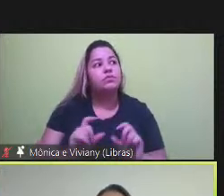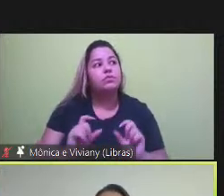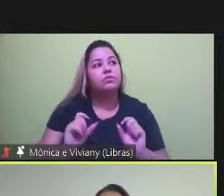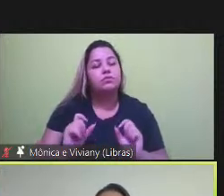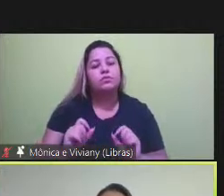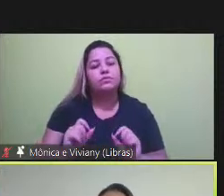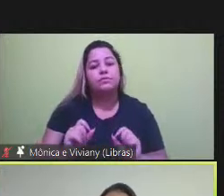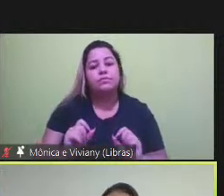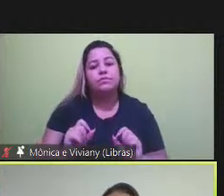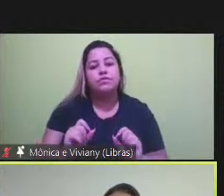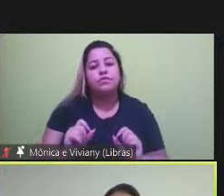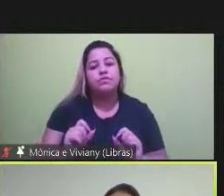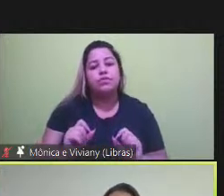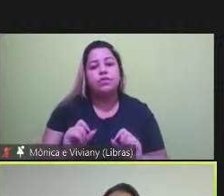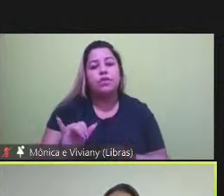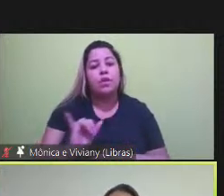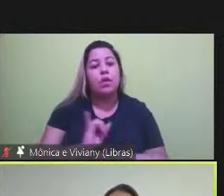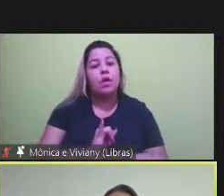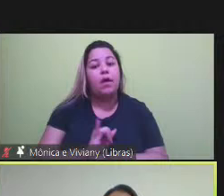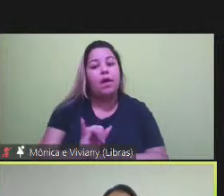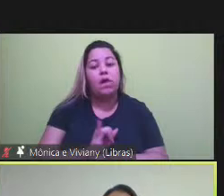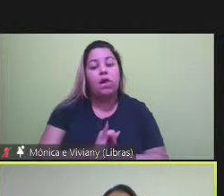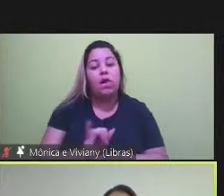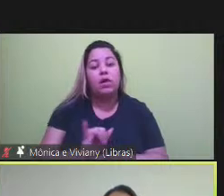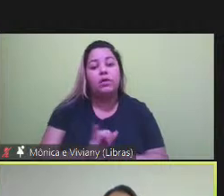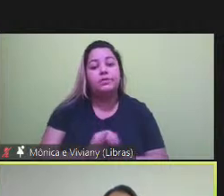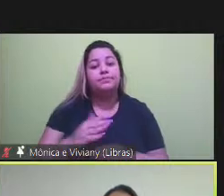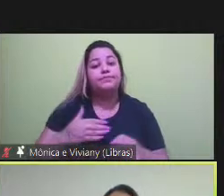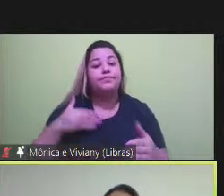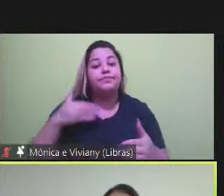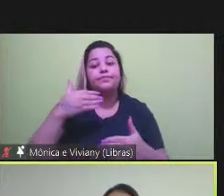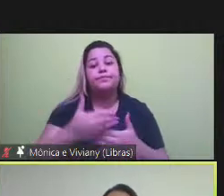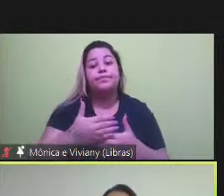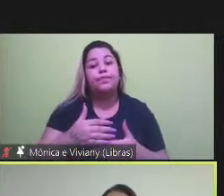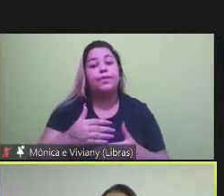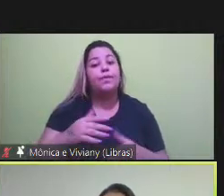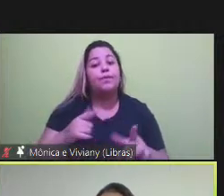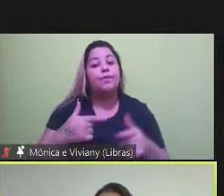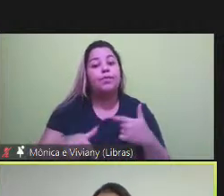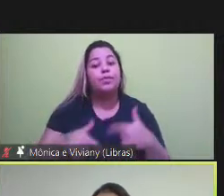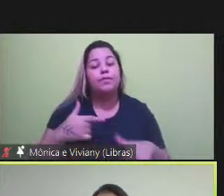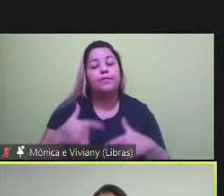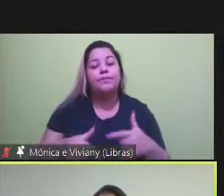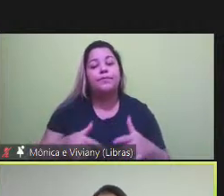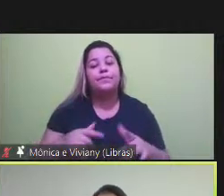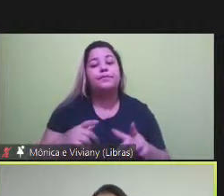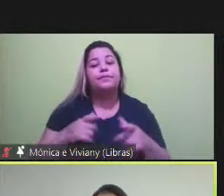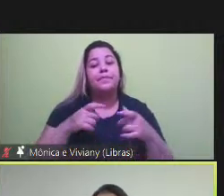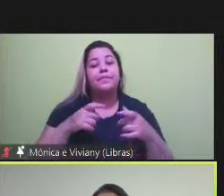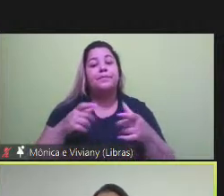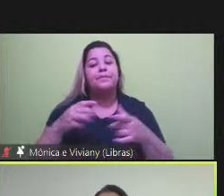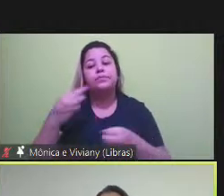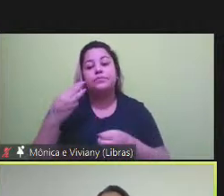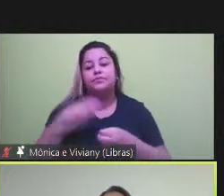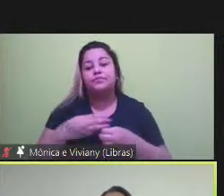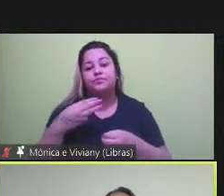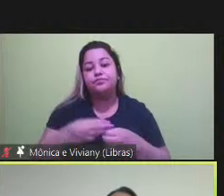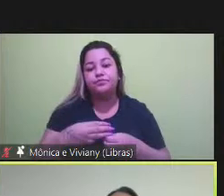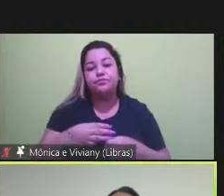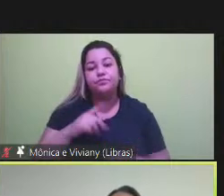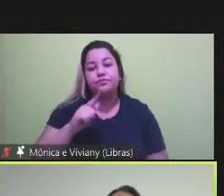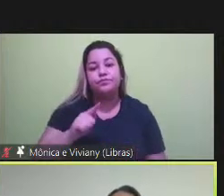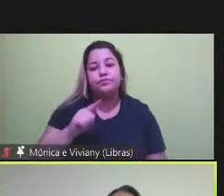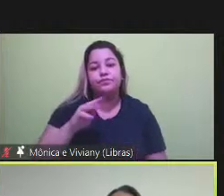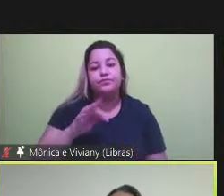jointly. We also have, as an advancement, the implementation of the work group, municipal intersectorial